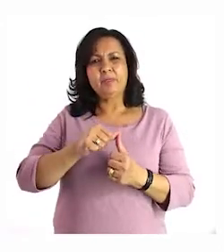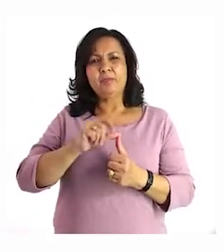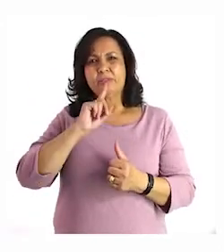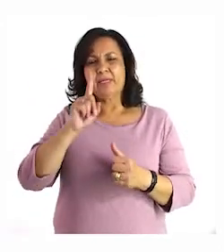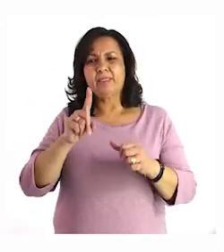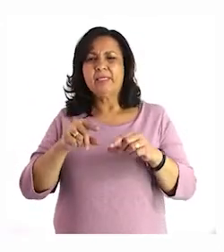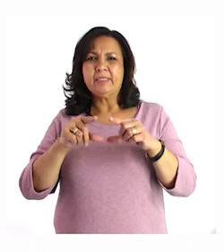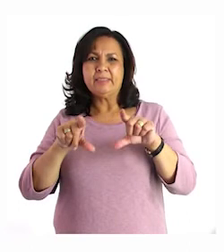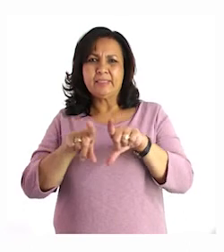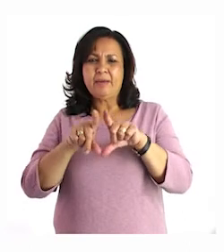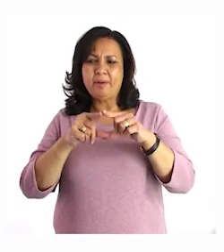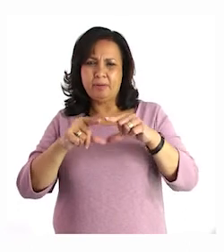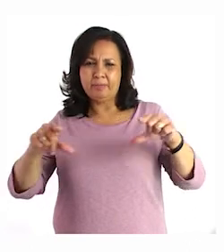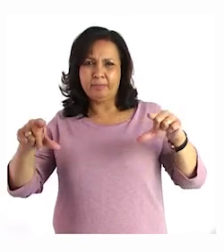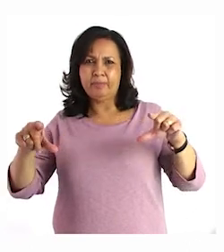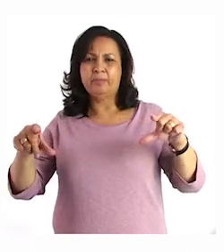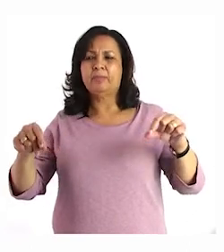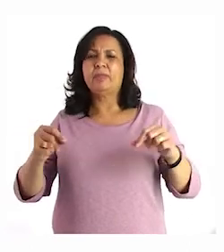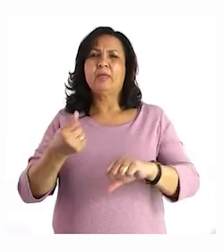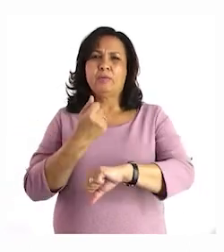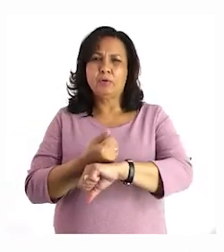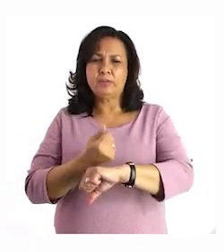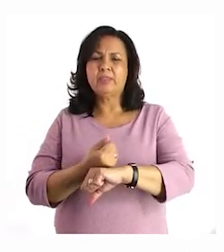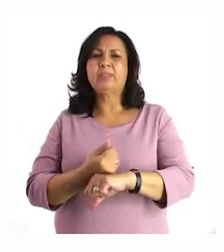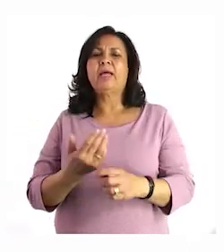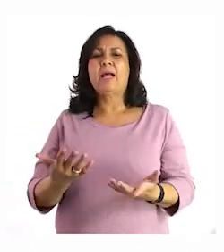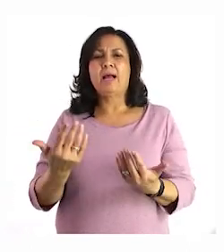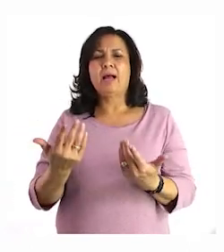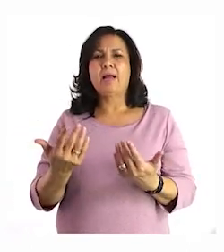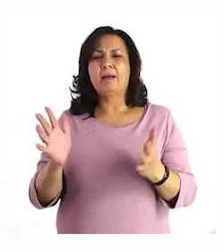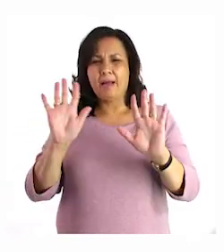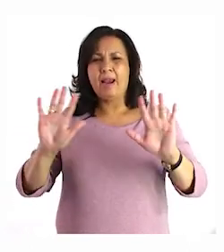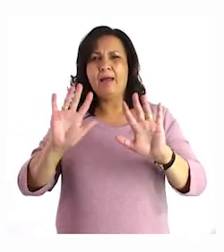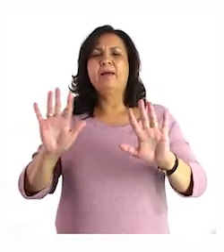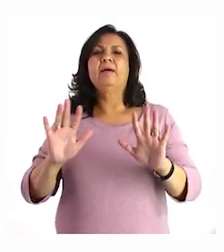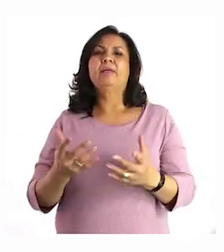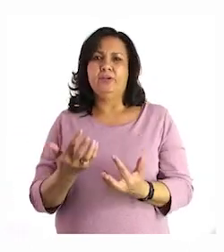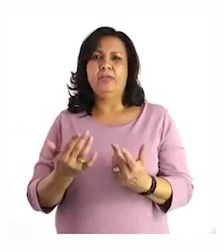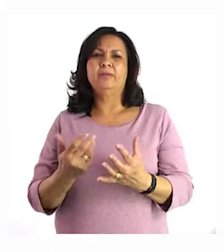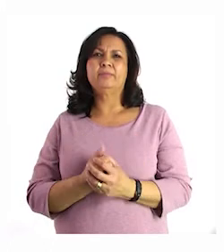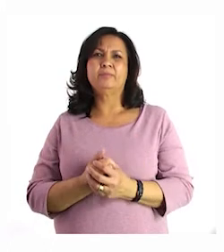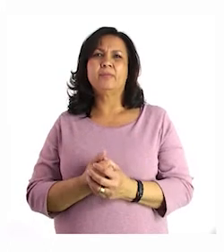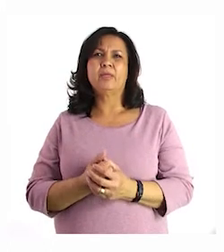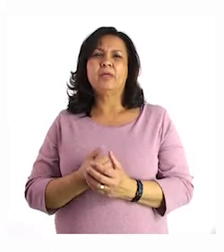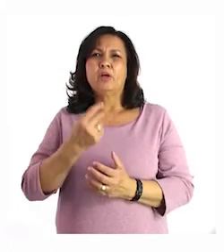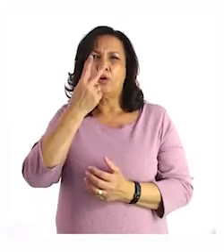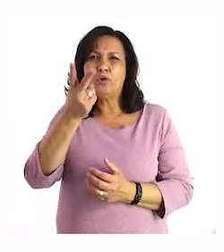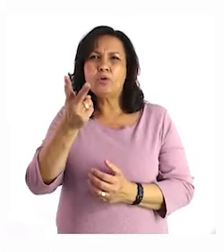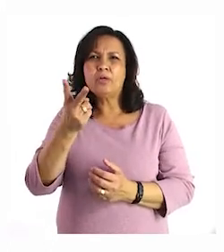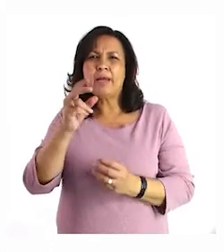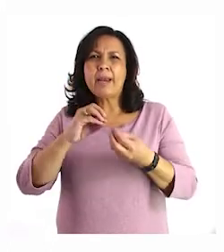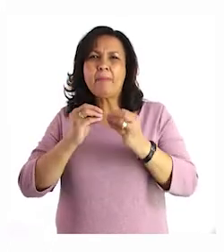green color, the watermelon has a lovely green color. Number 2s, find all the fishes with